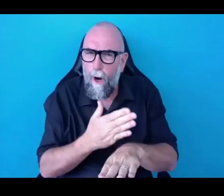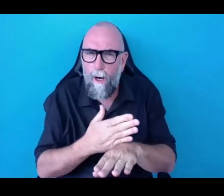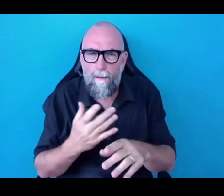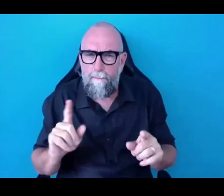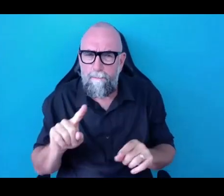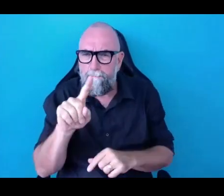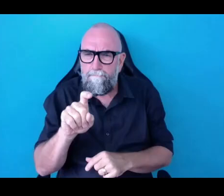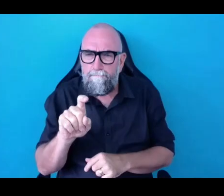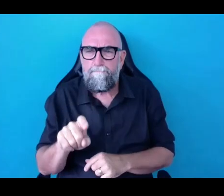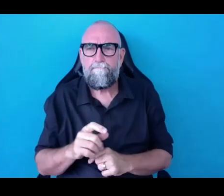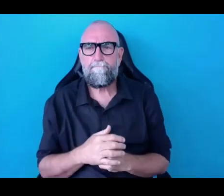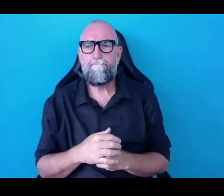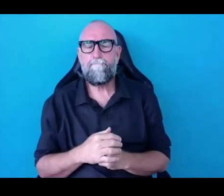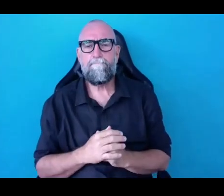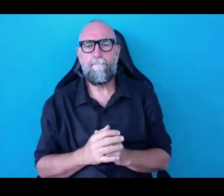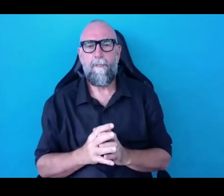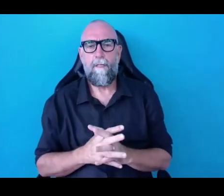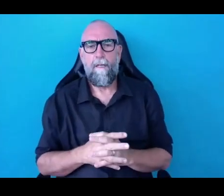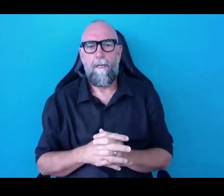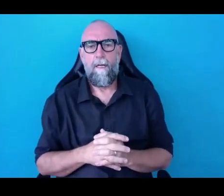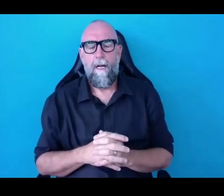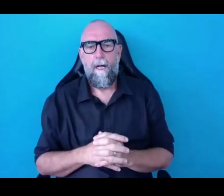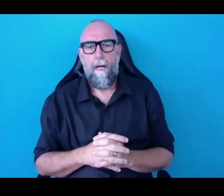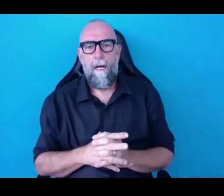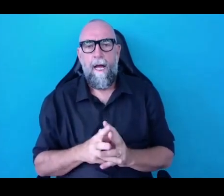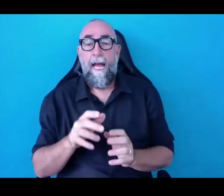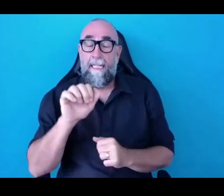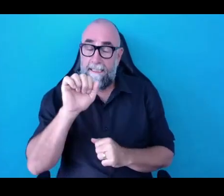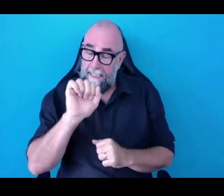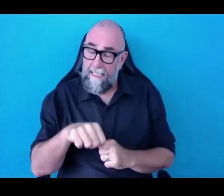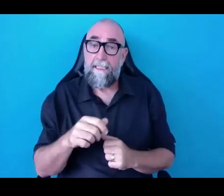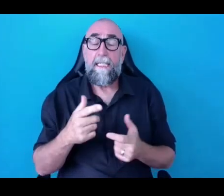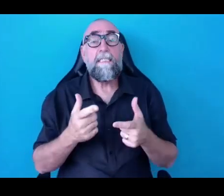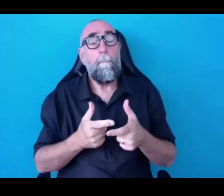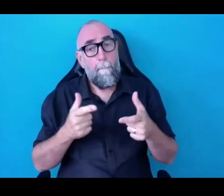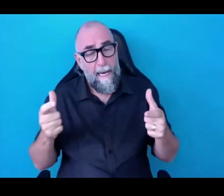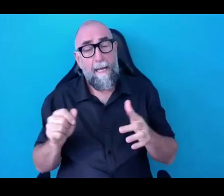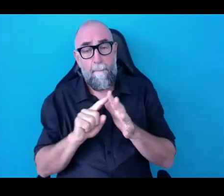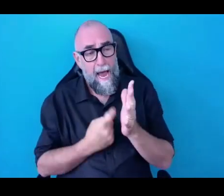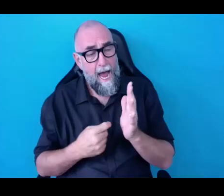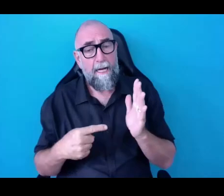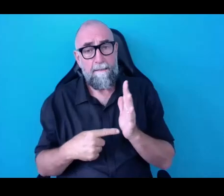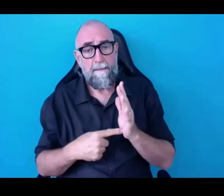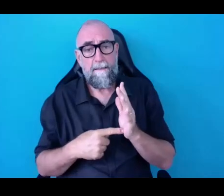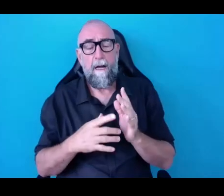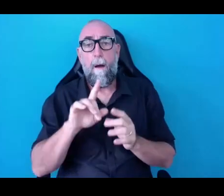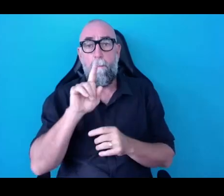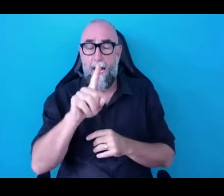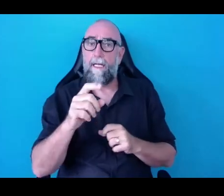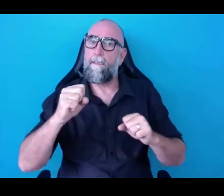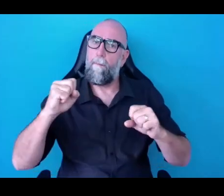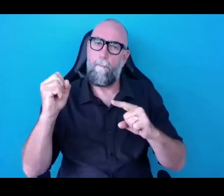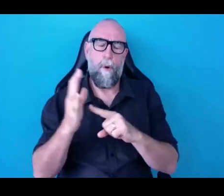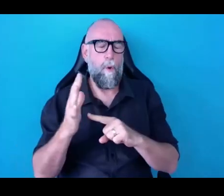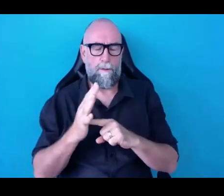It's not only a big part, I think it's the most important part, and I hope everyone knows and understands to actually walk in someone else's shoes, to be on country,